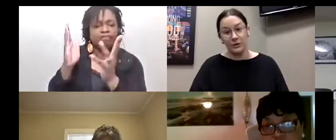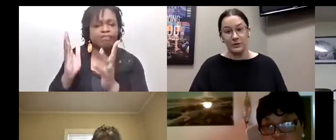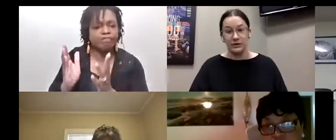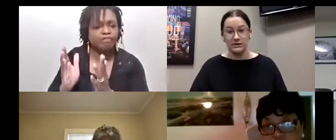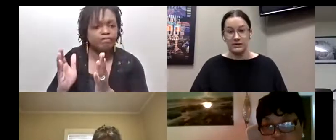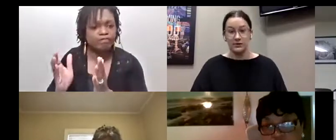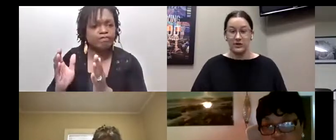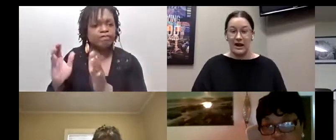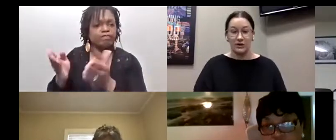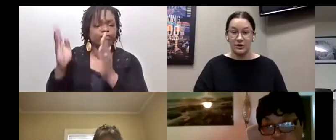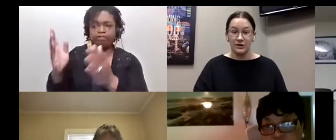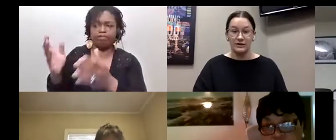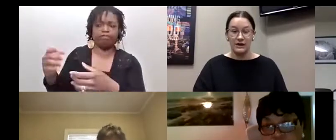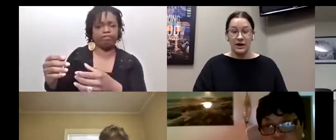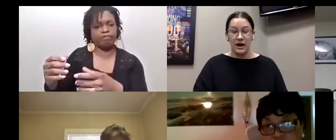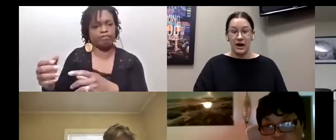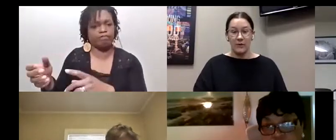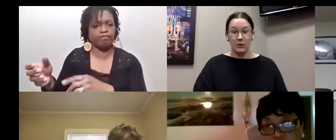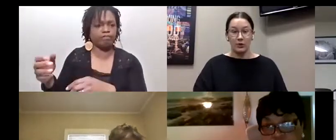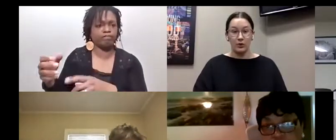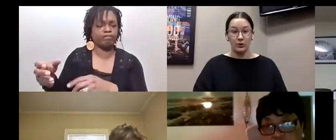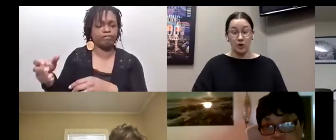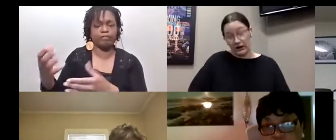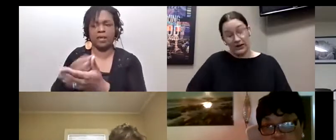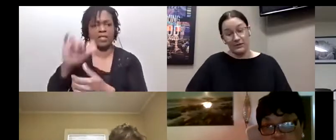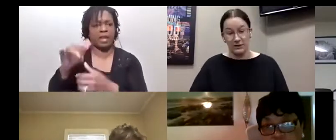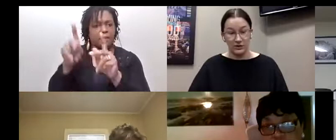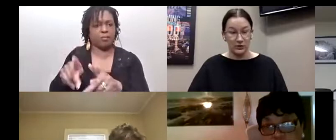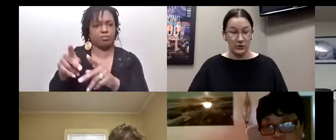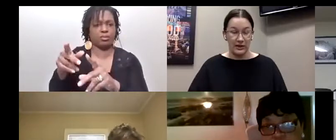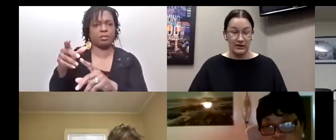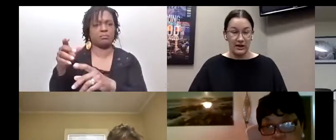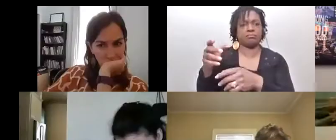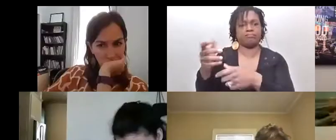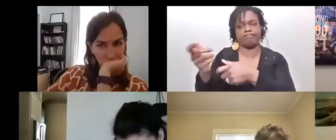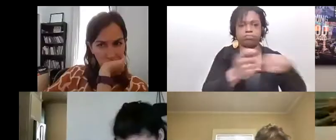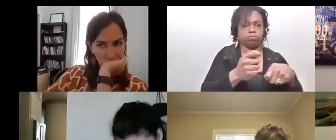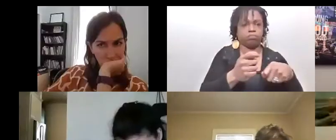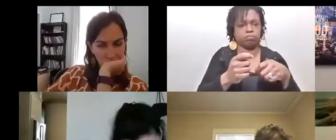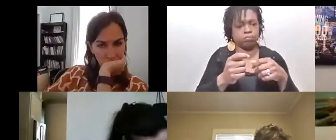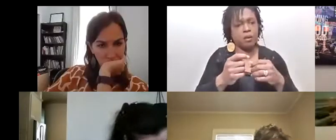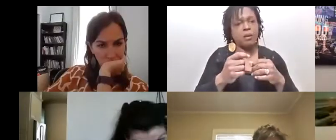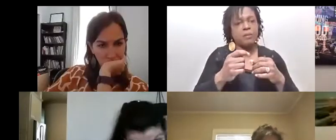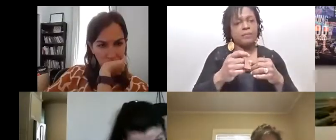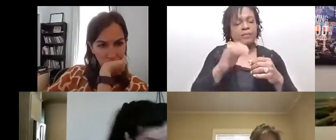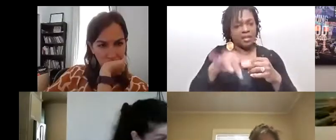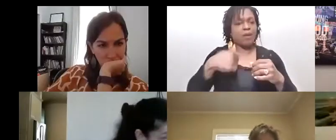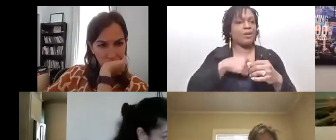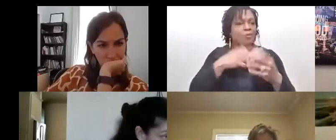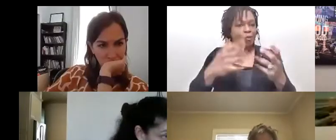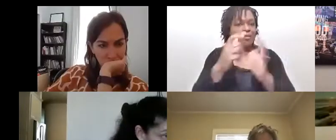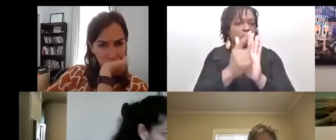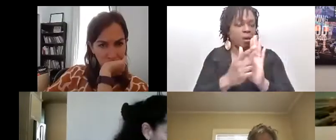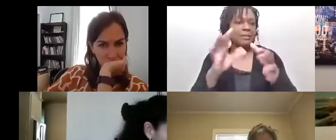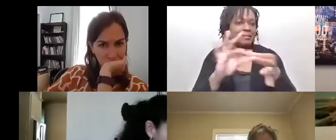the criminal penalties for traffickers who target individuals with intellectual and developmental